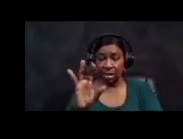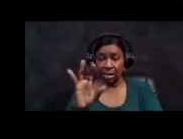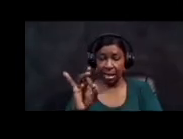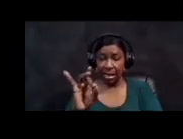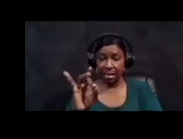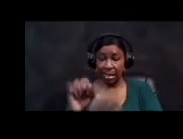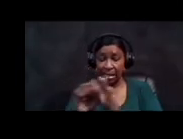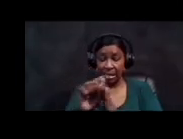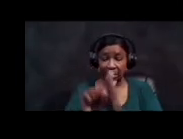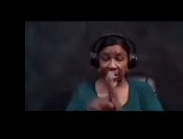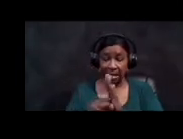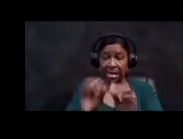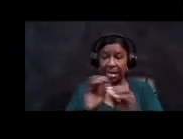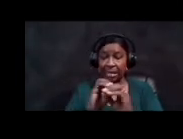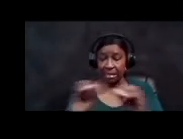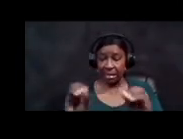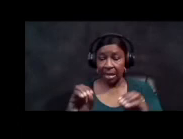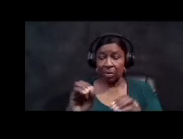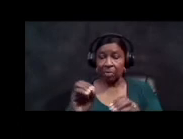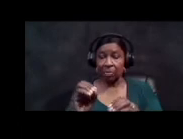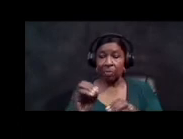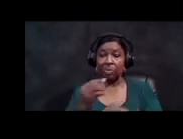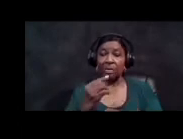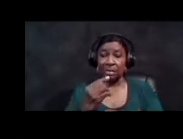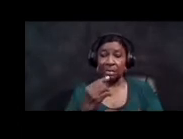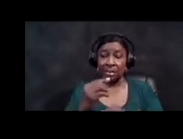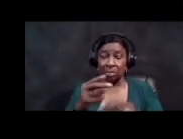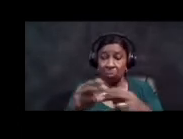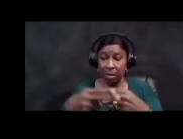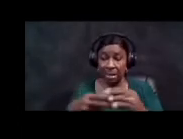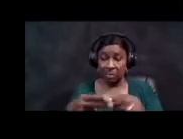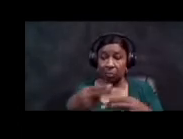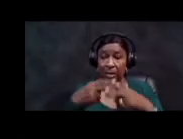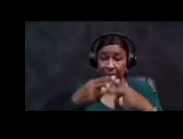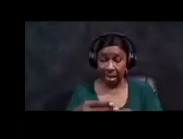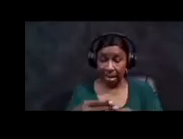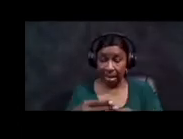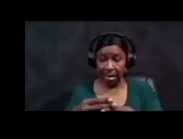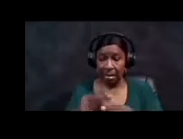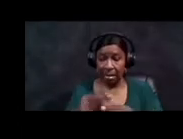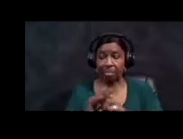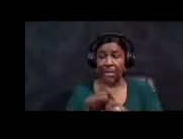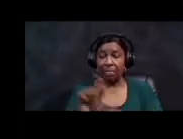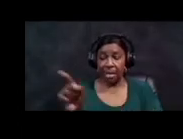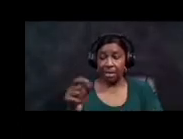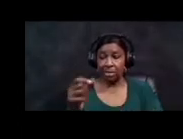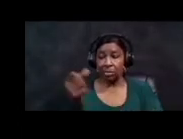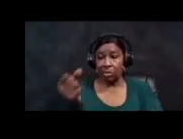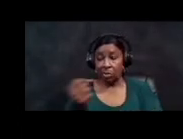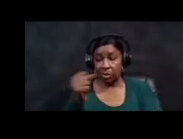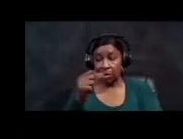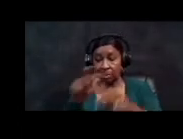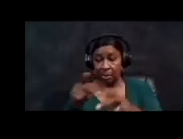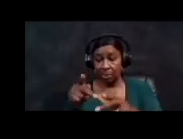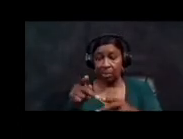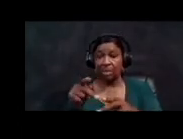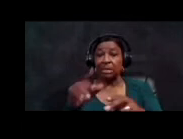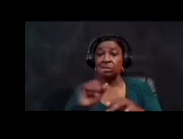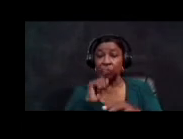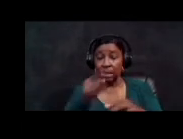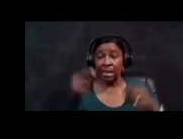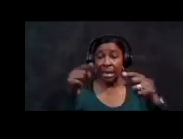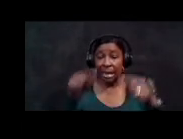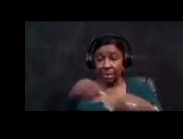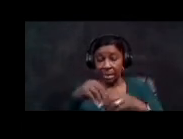states, none of them were mentioned, although there is detention and border activity taking place elsewhere. So in the course